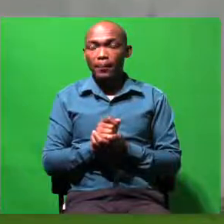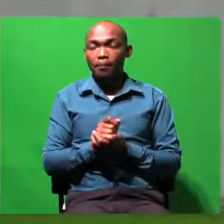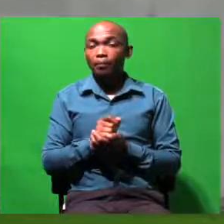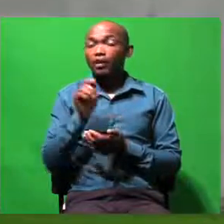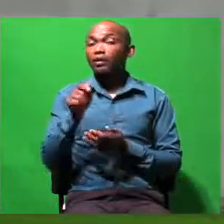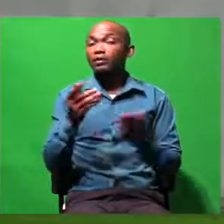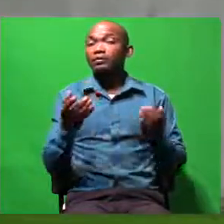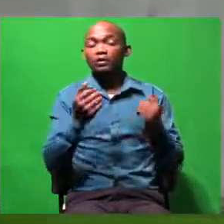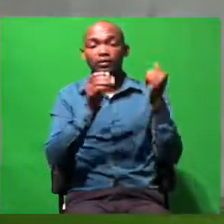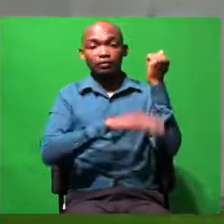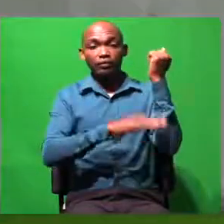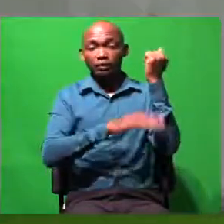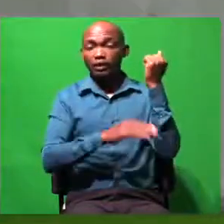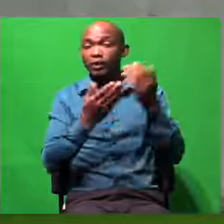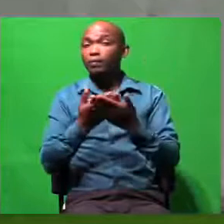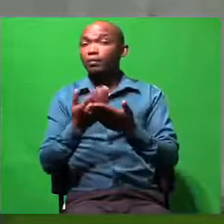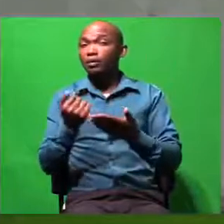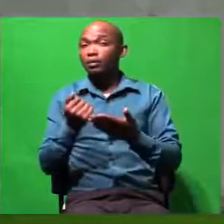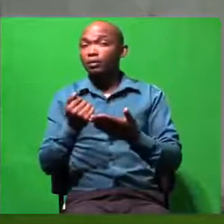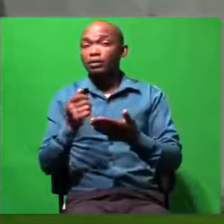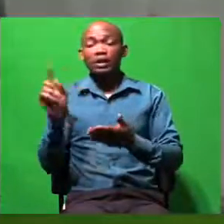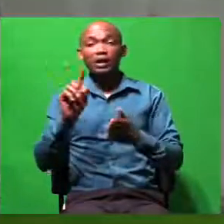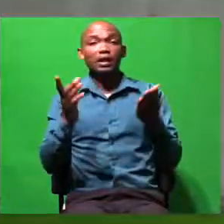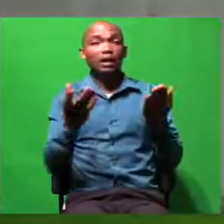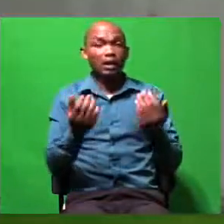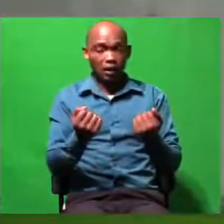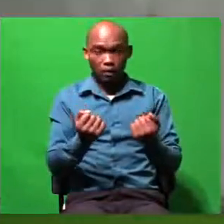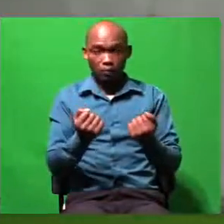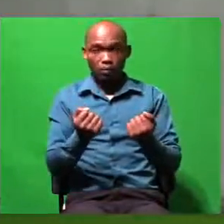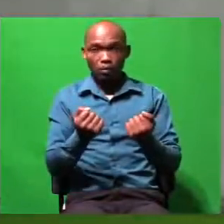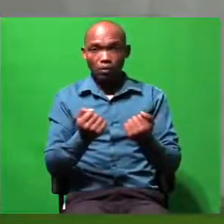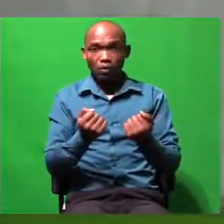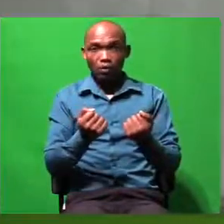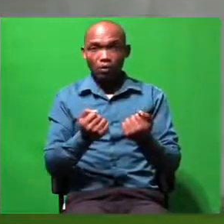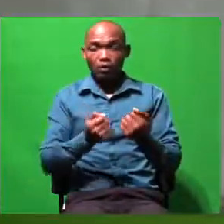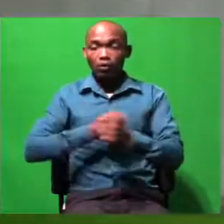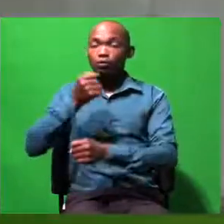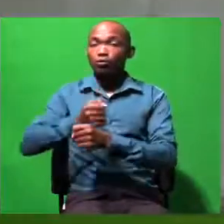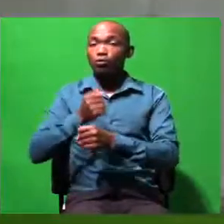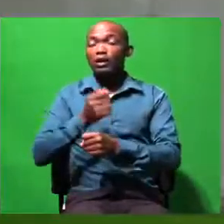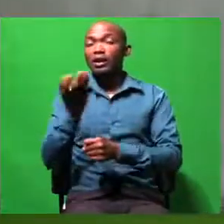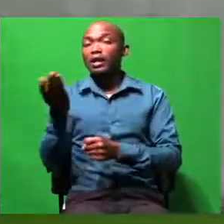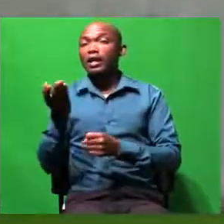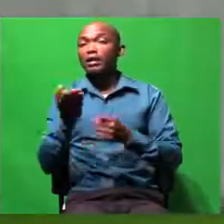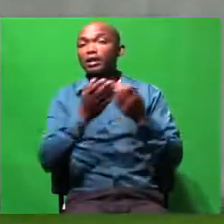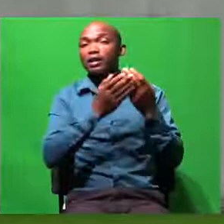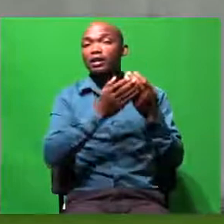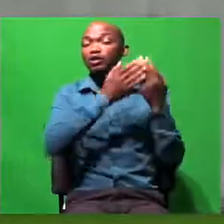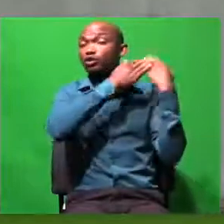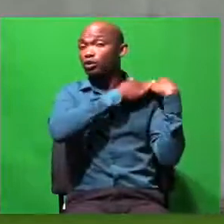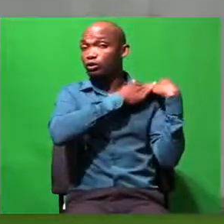is because they are unable to perform any duties. They are